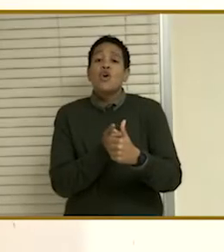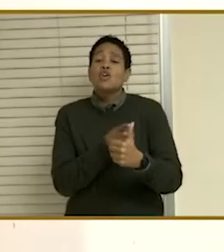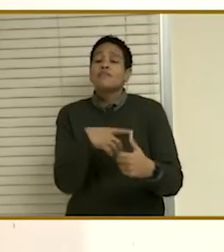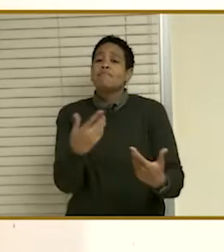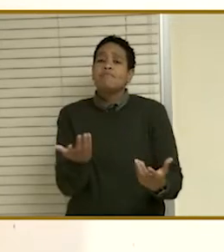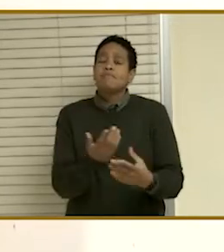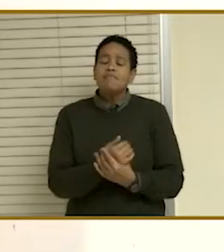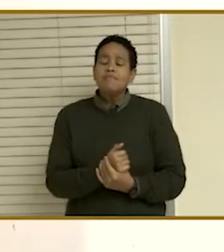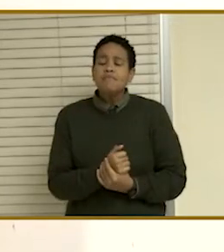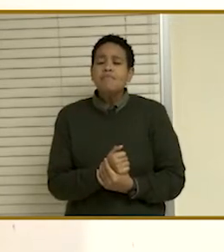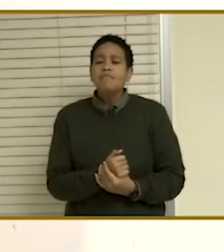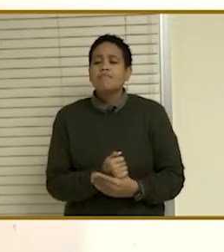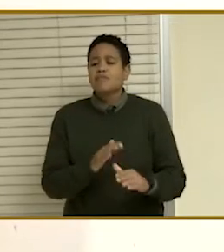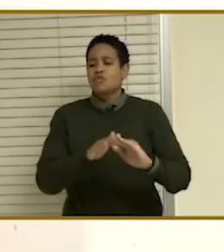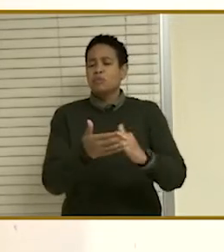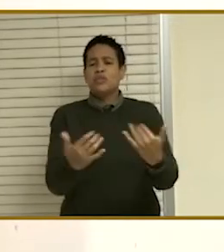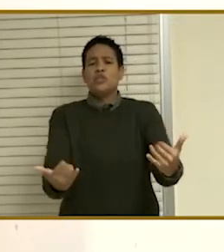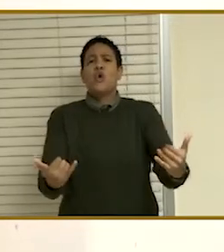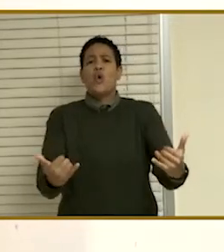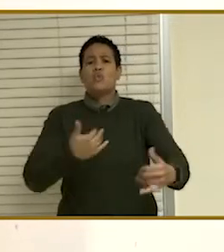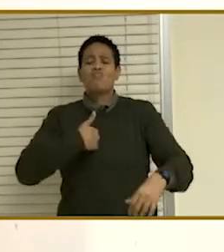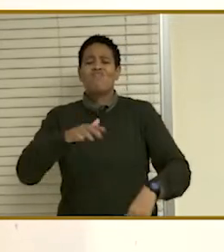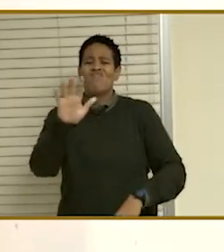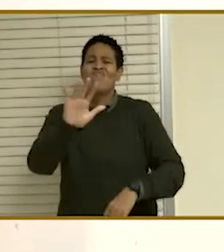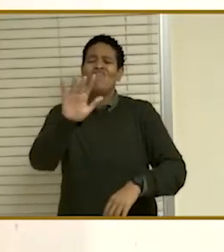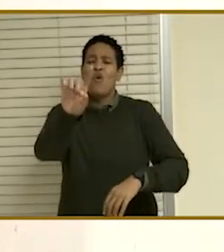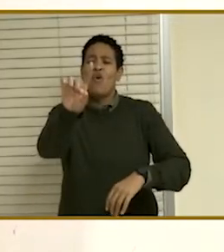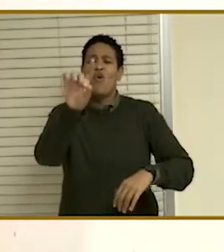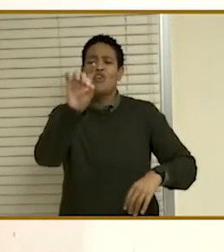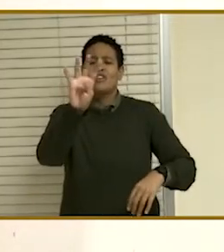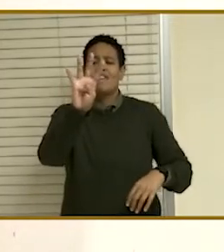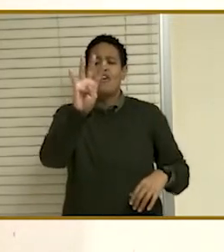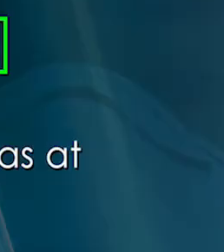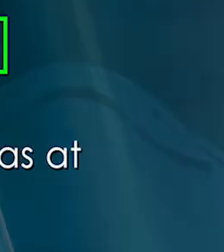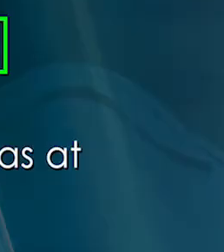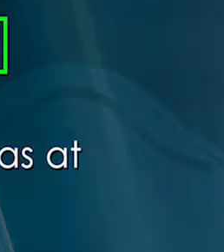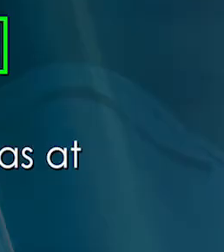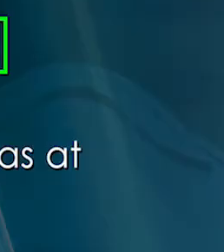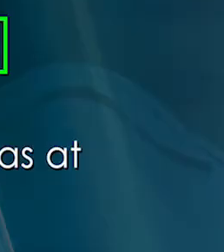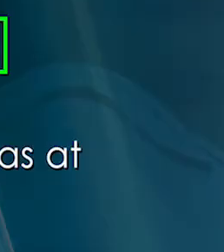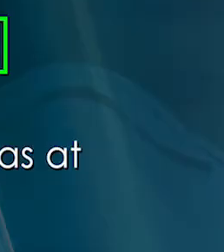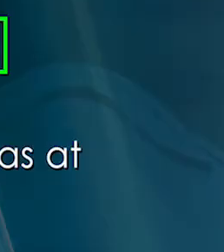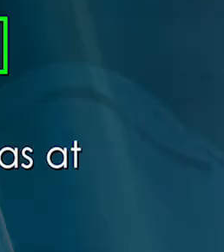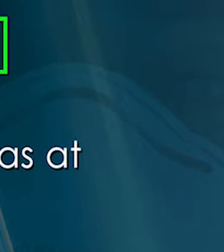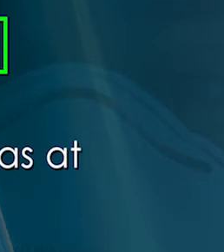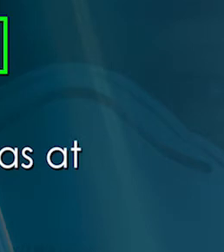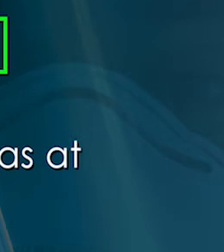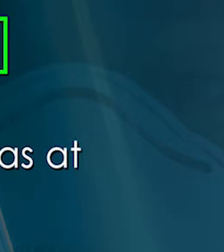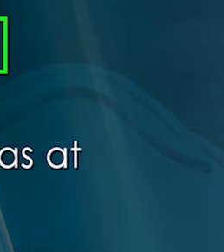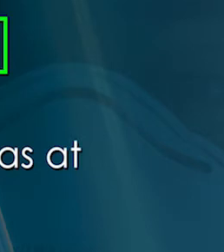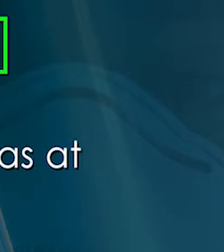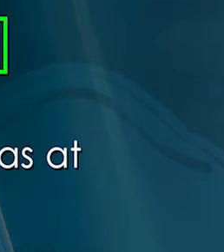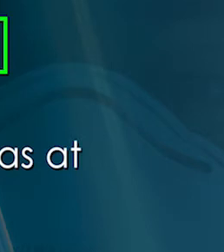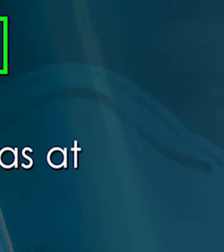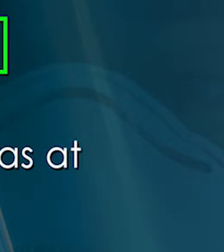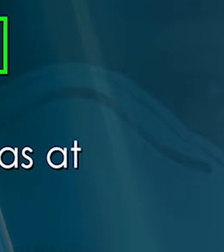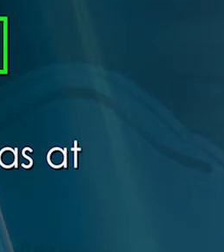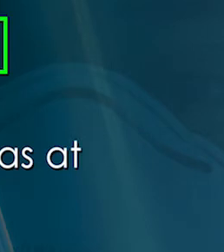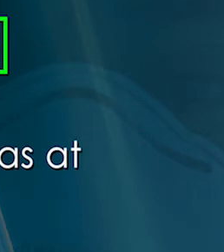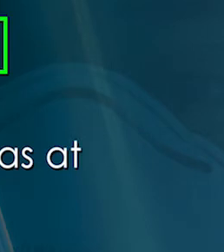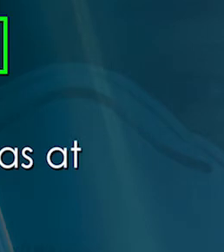Jamaica now has 143 confirmed cases of COVID-19.